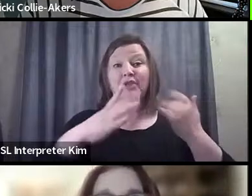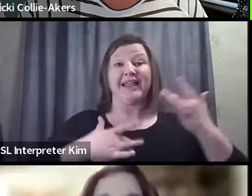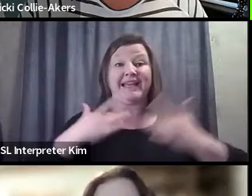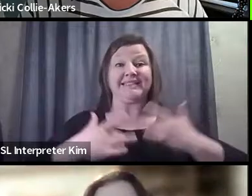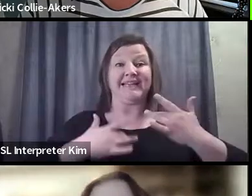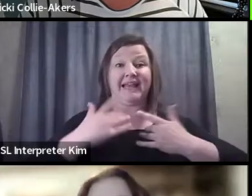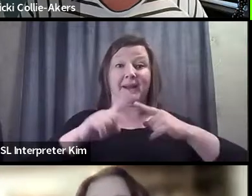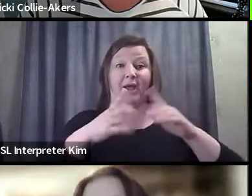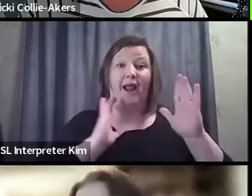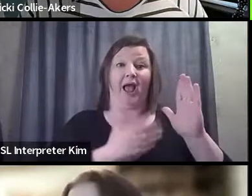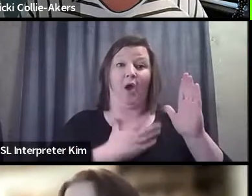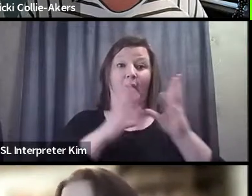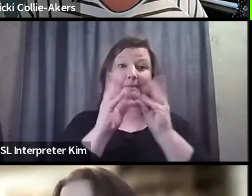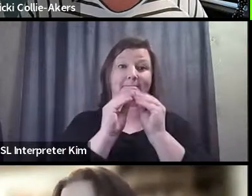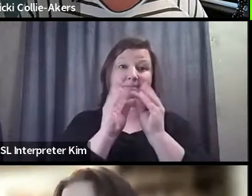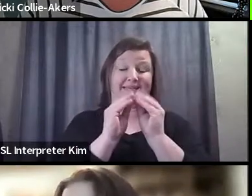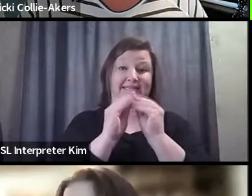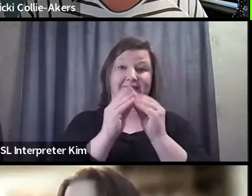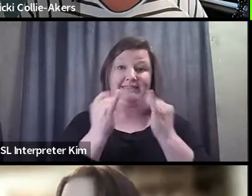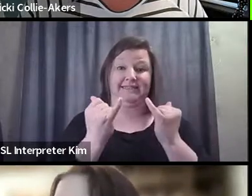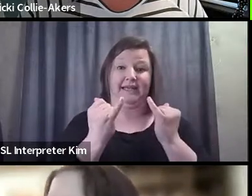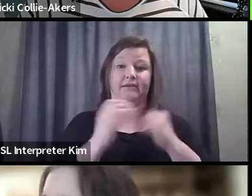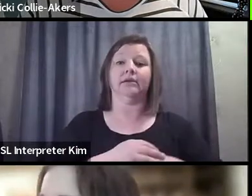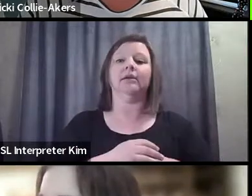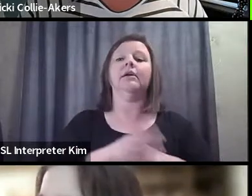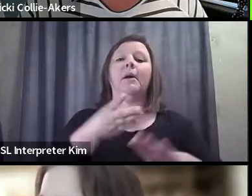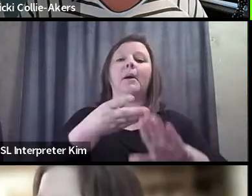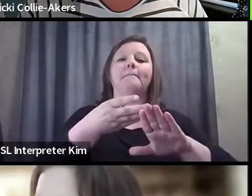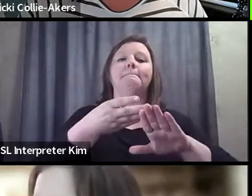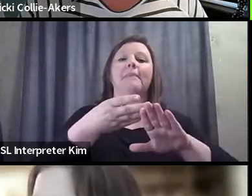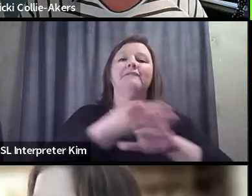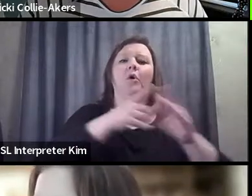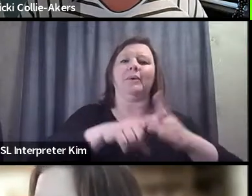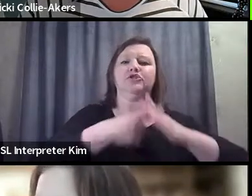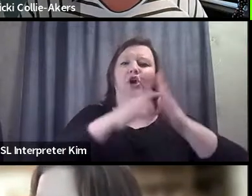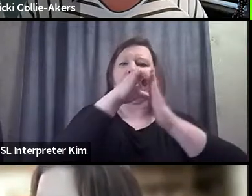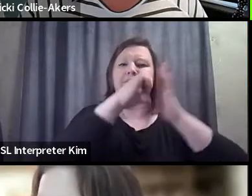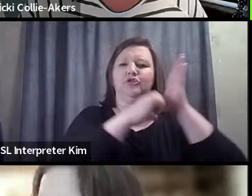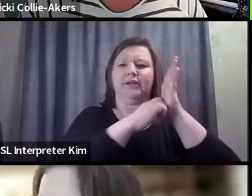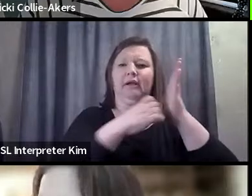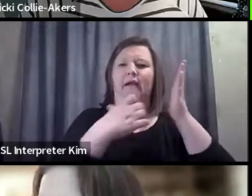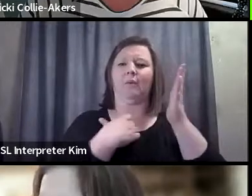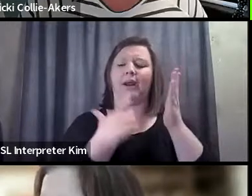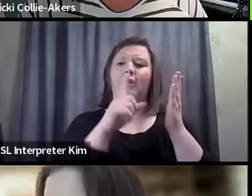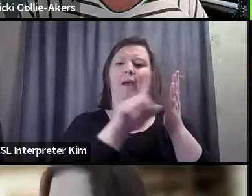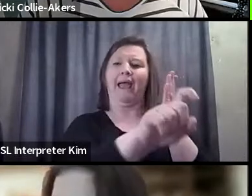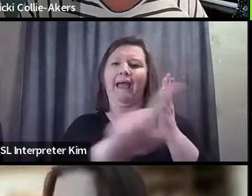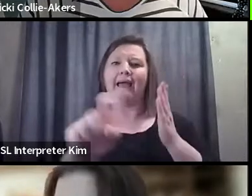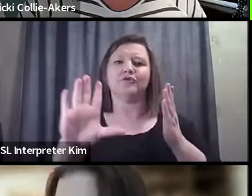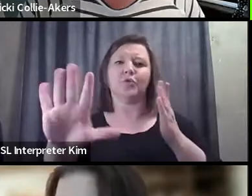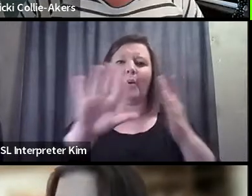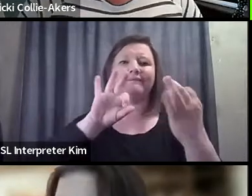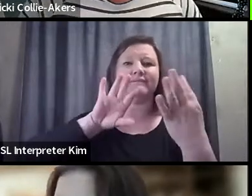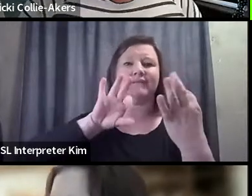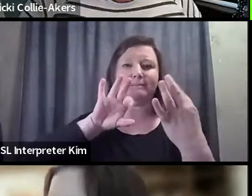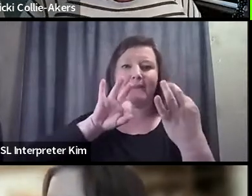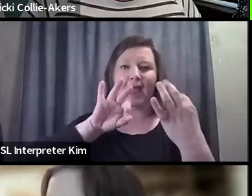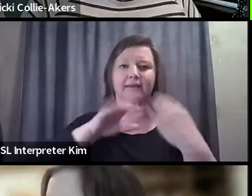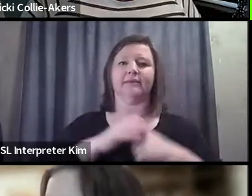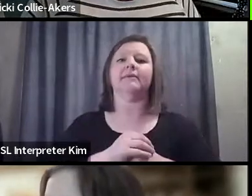planned. Before we walk through the agenda, I wanted to ask for your feedback. So